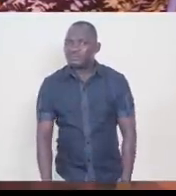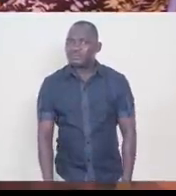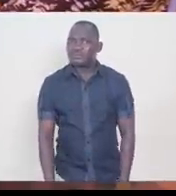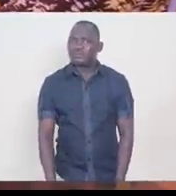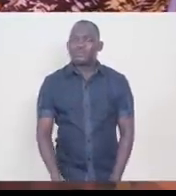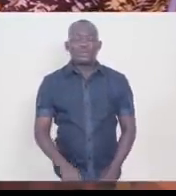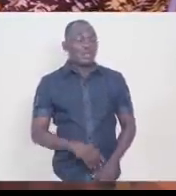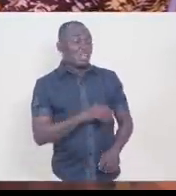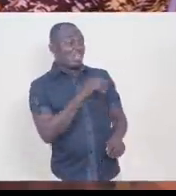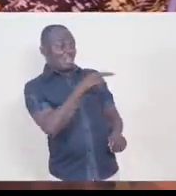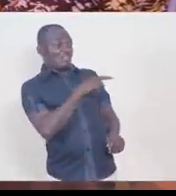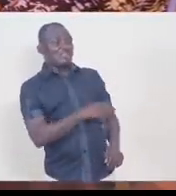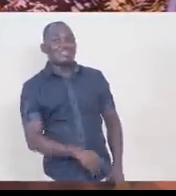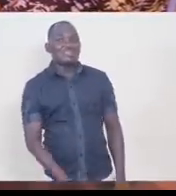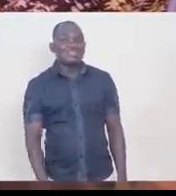Mr. Osama,